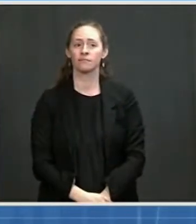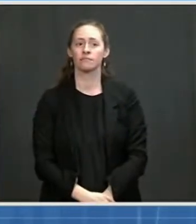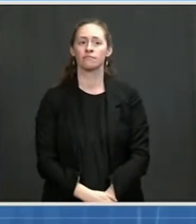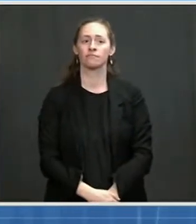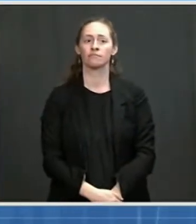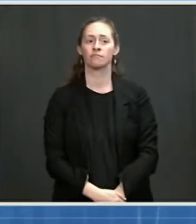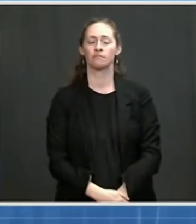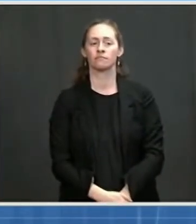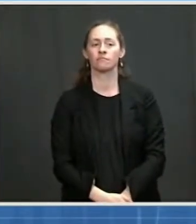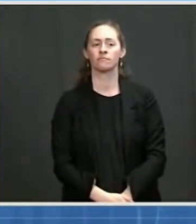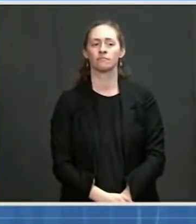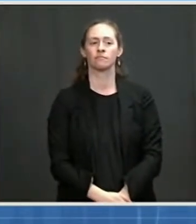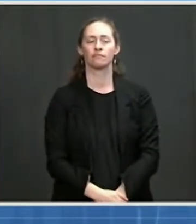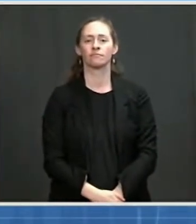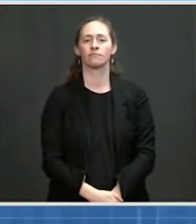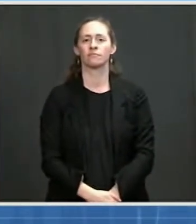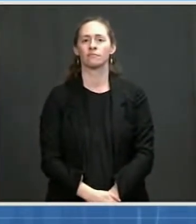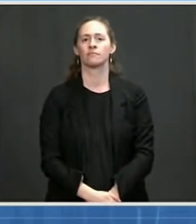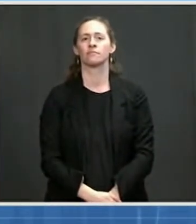So we have seen